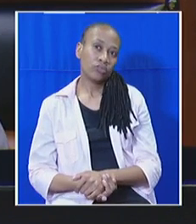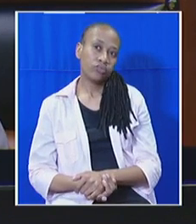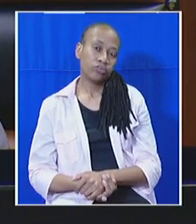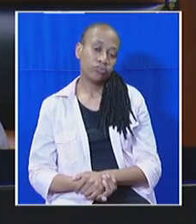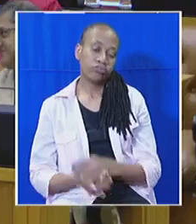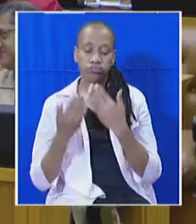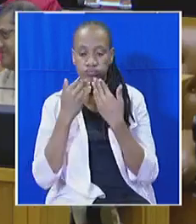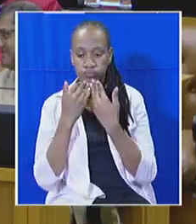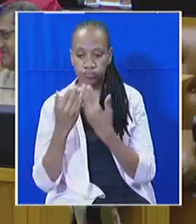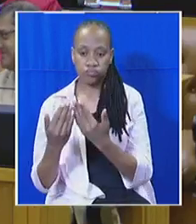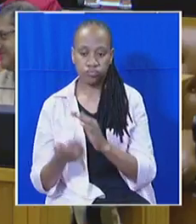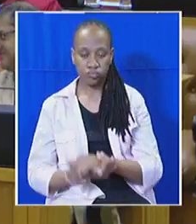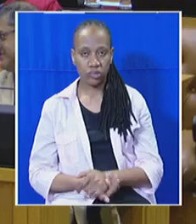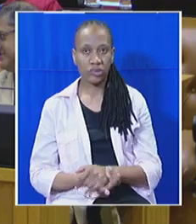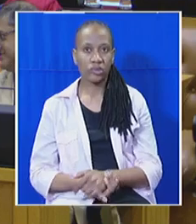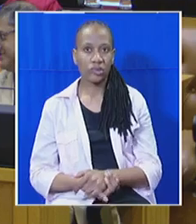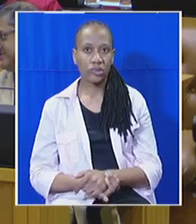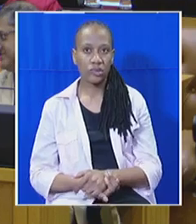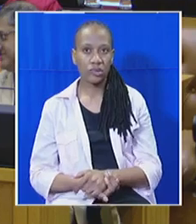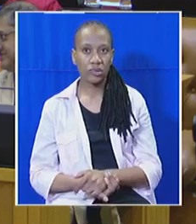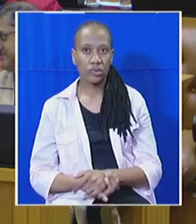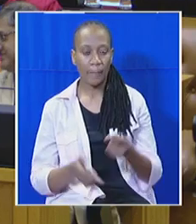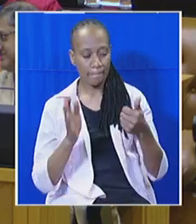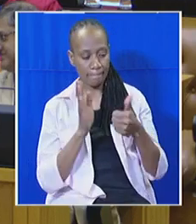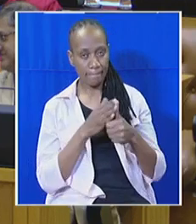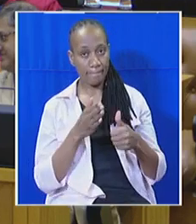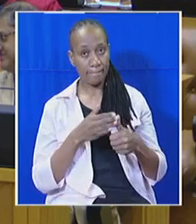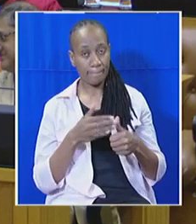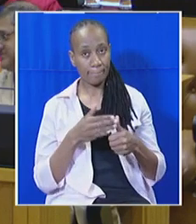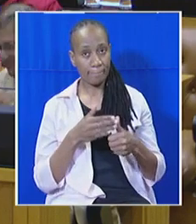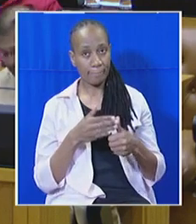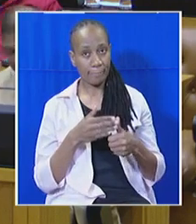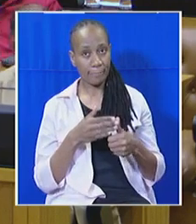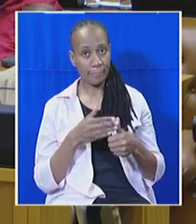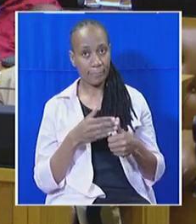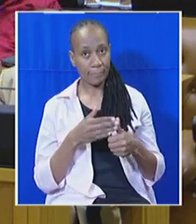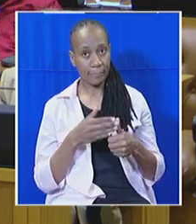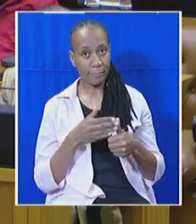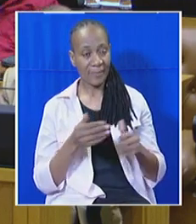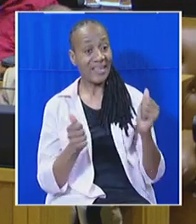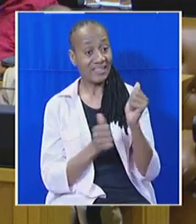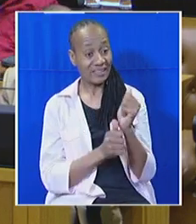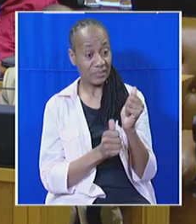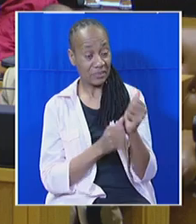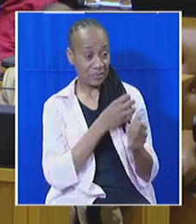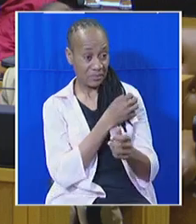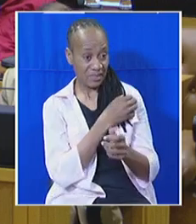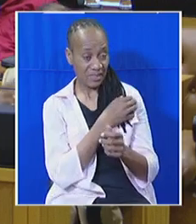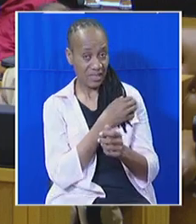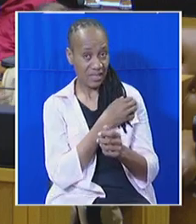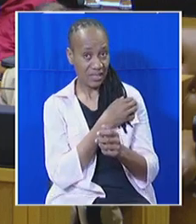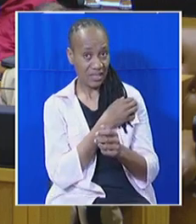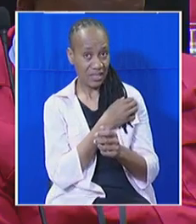Thank you, House Chair. Firstly, the Deputy Minister must not mislead us. We